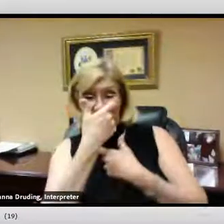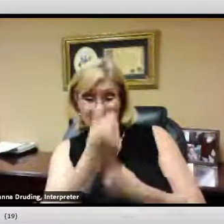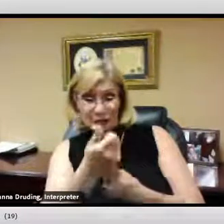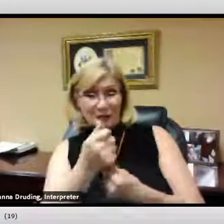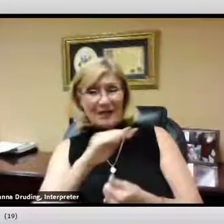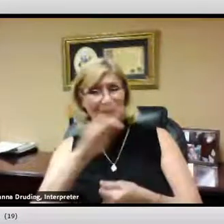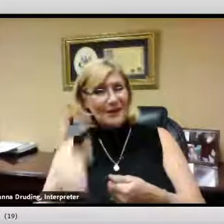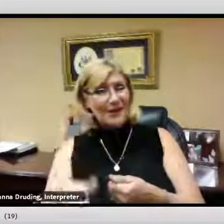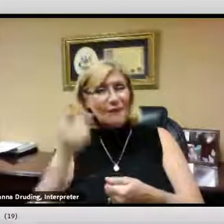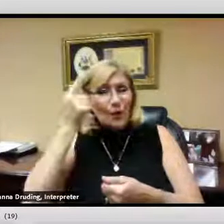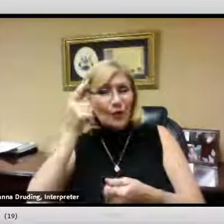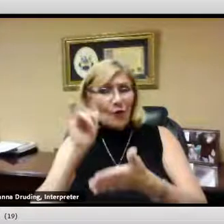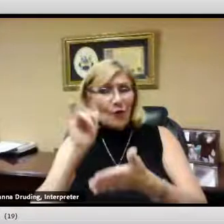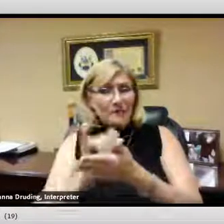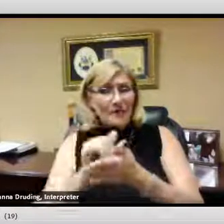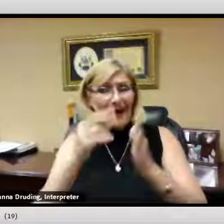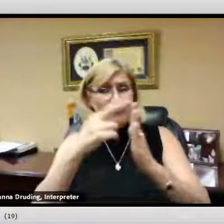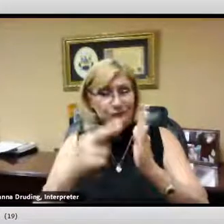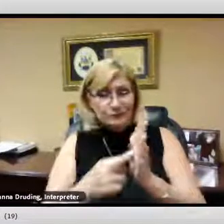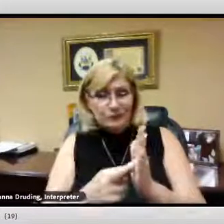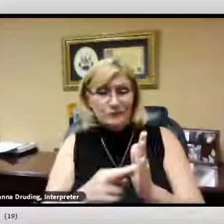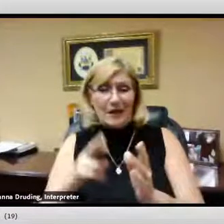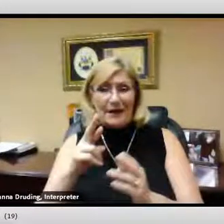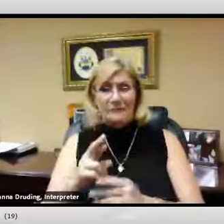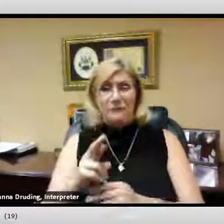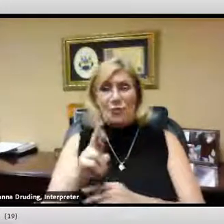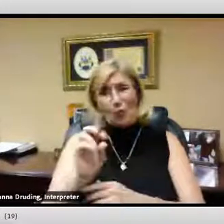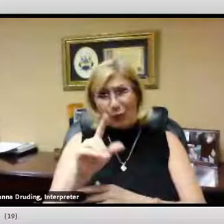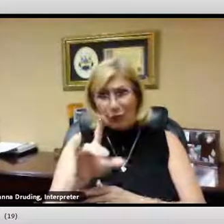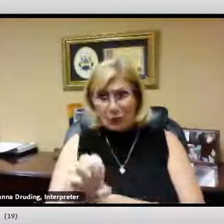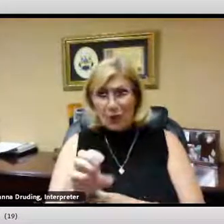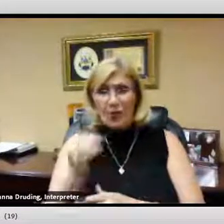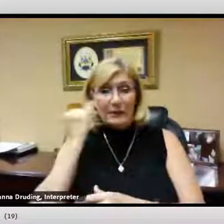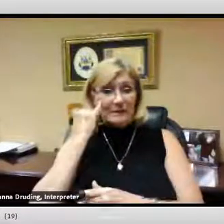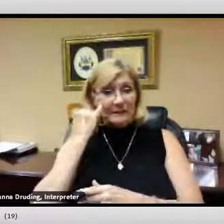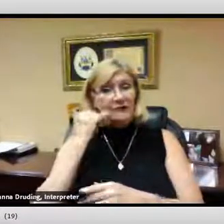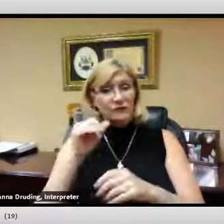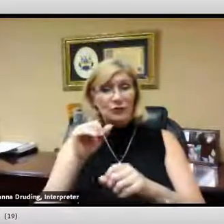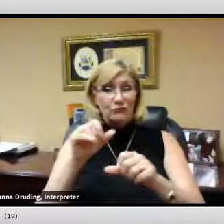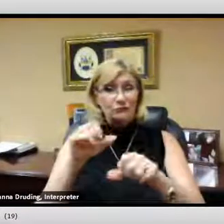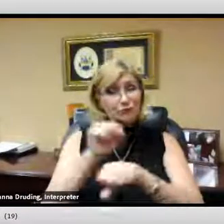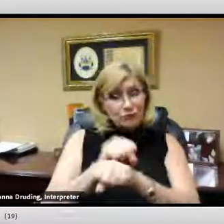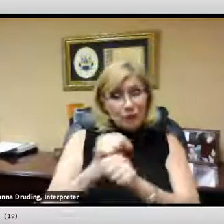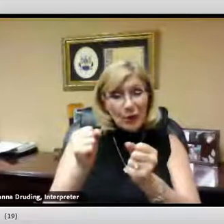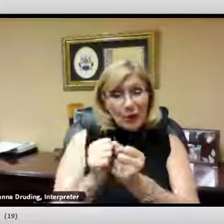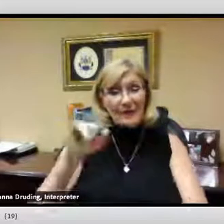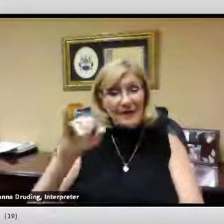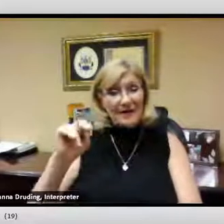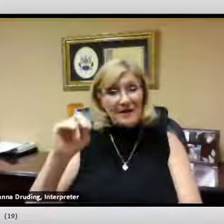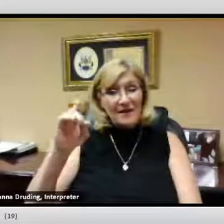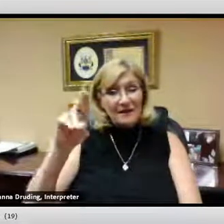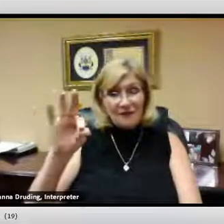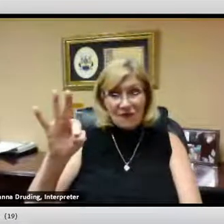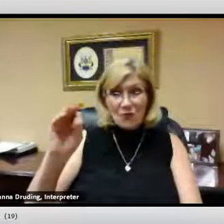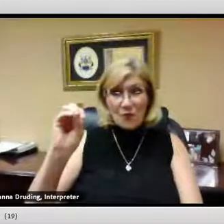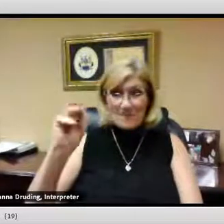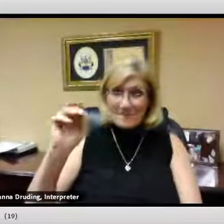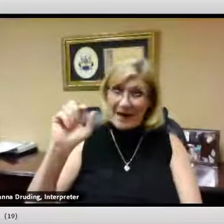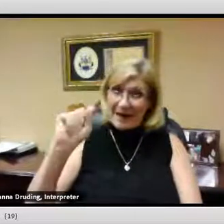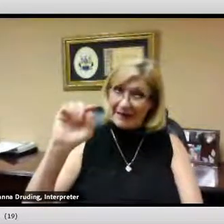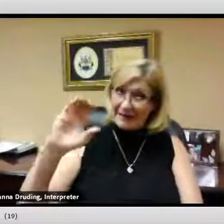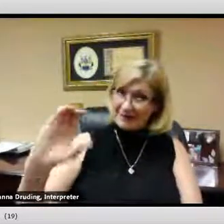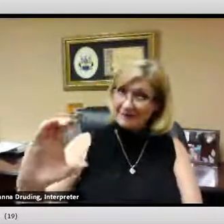systems librarian's role, but I suppose it is. If you're dealing with informatics, that might be considered systems in some libraries.